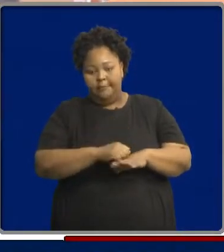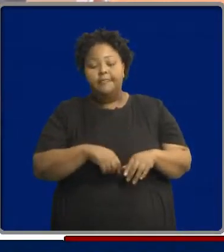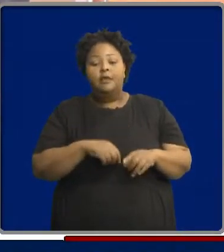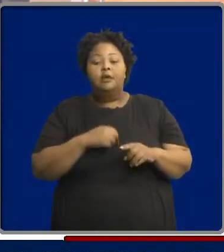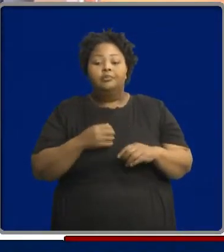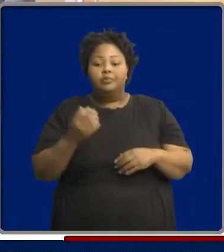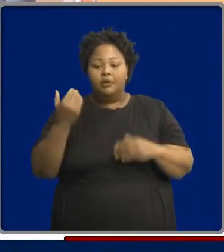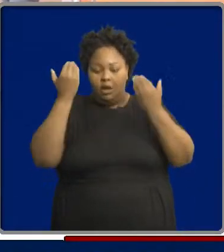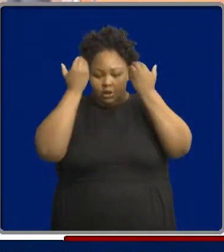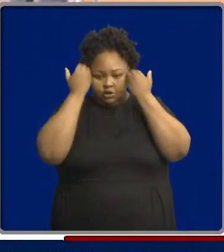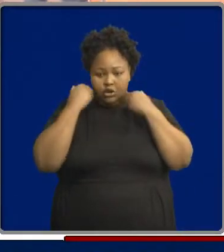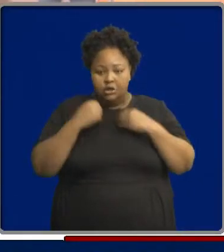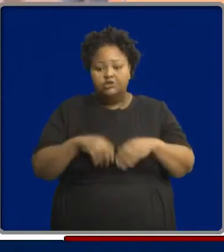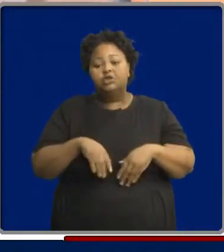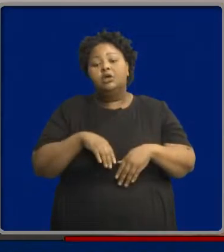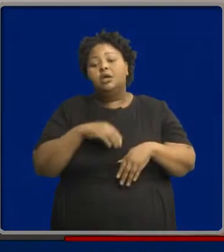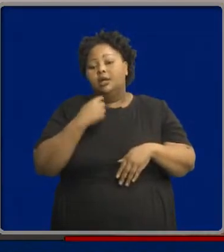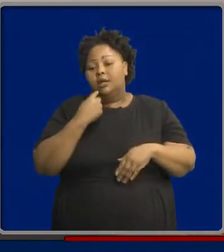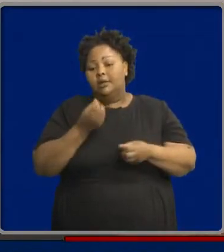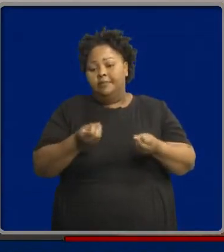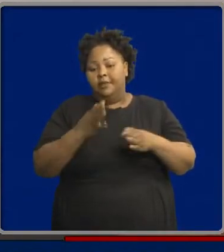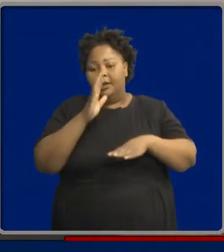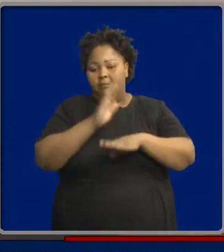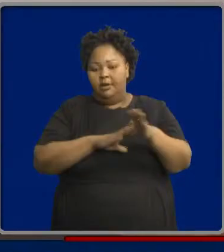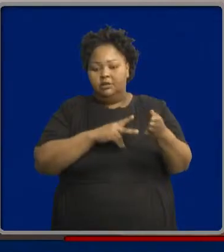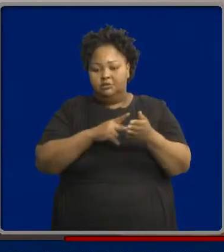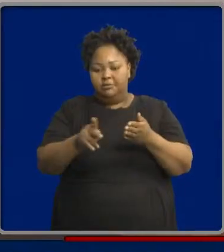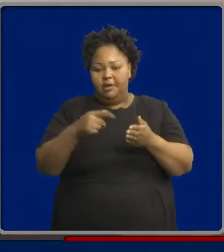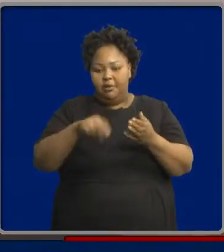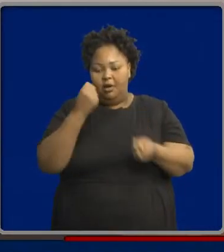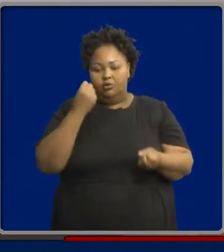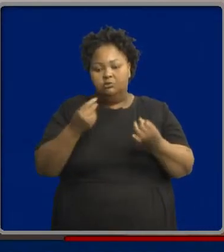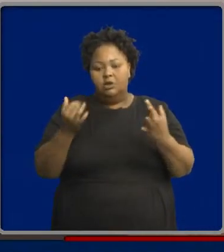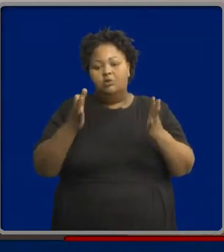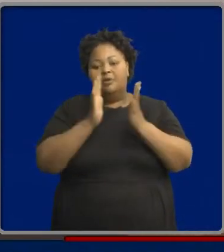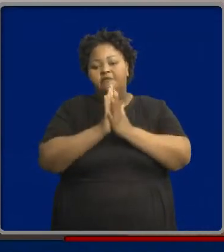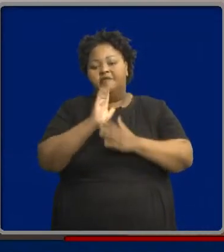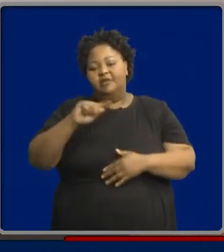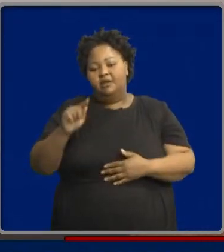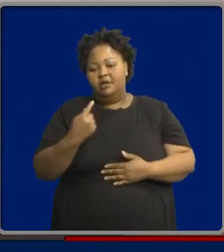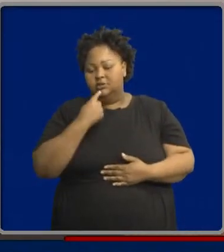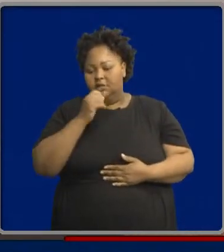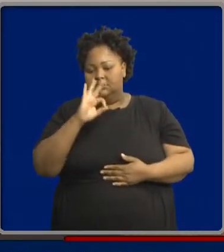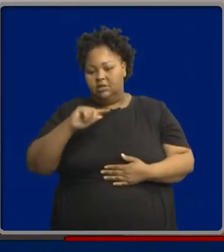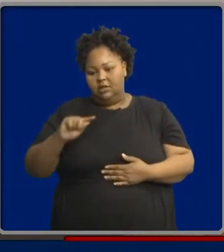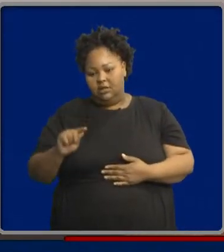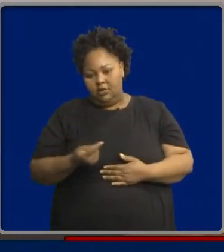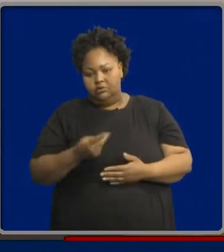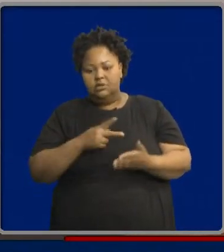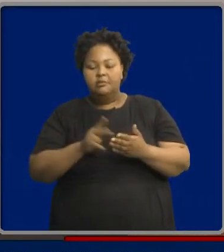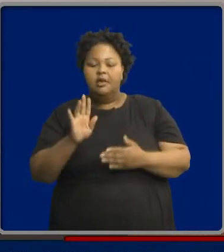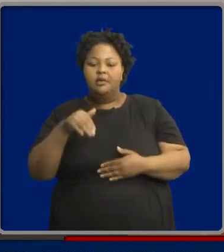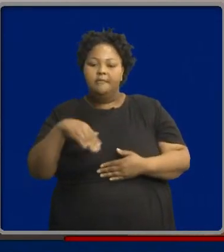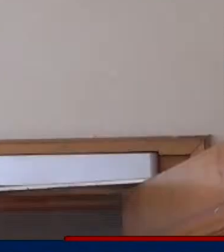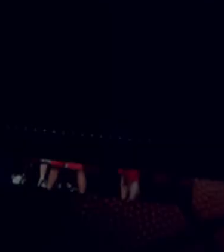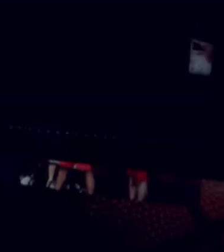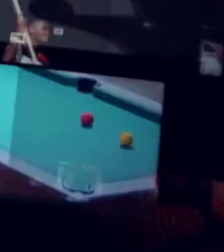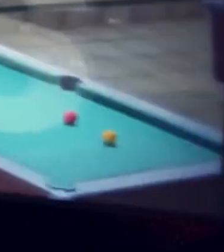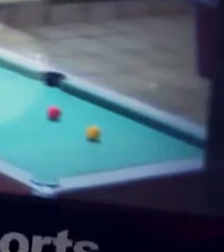upfront, with the remaining 12,000 suspended. The accused was represented by his lawyer, Sabelo Dlamini.